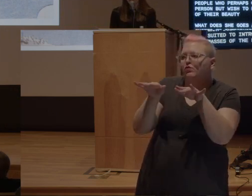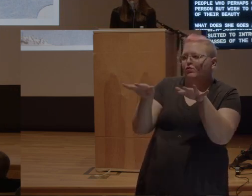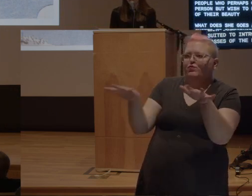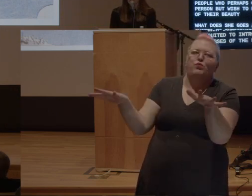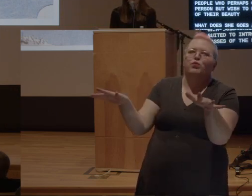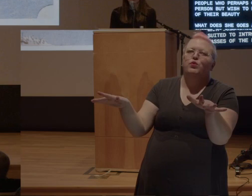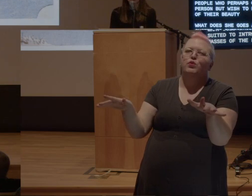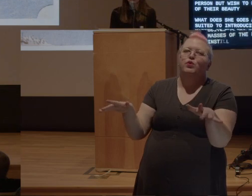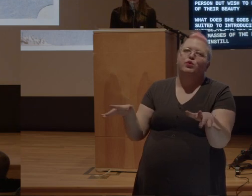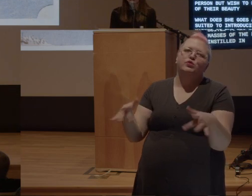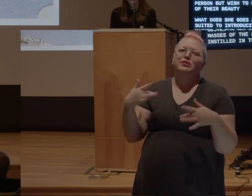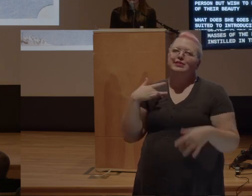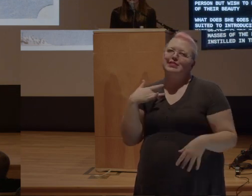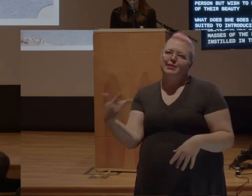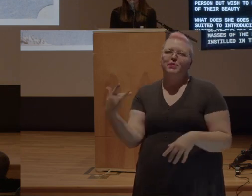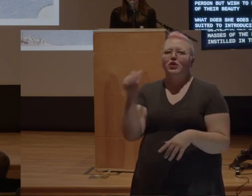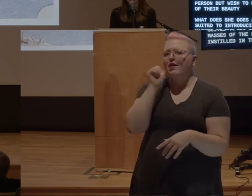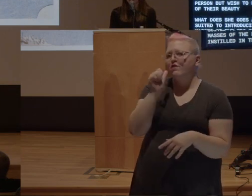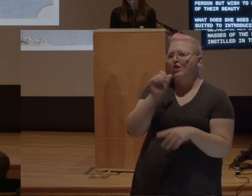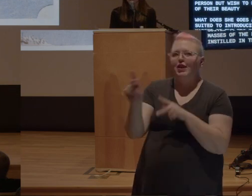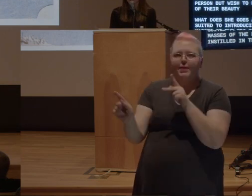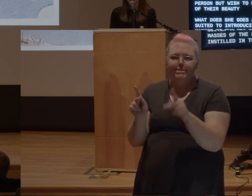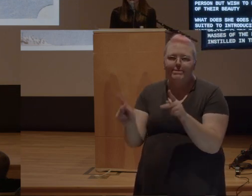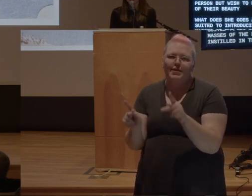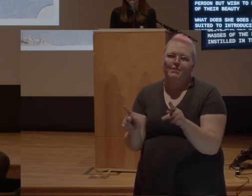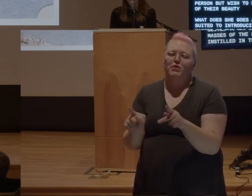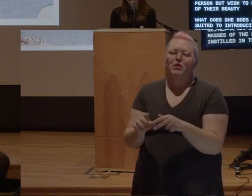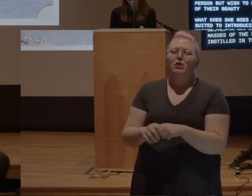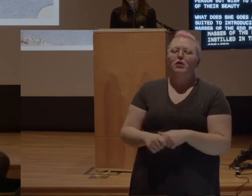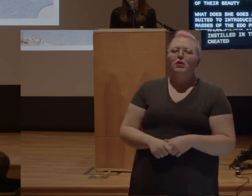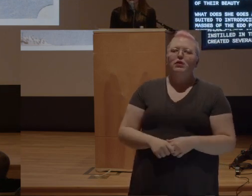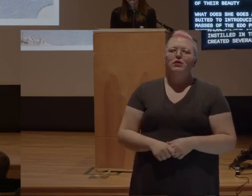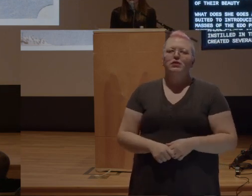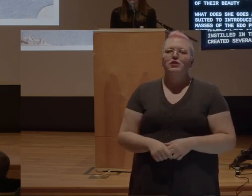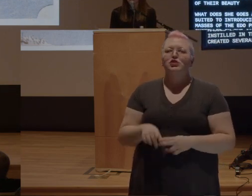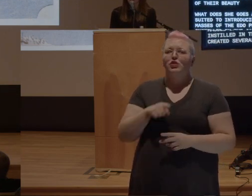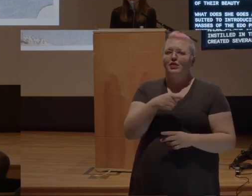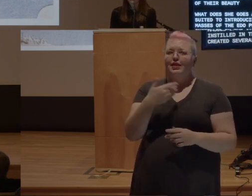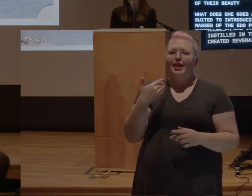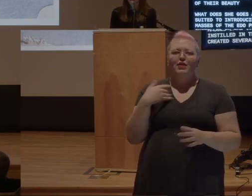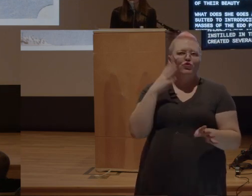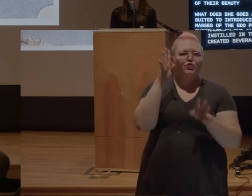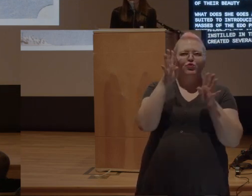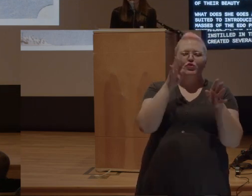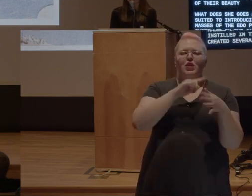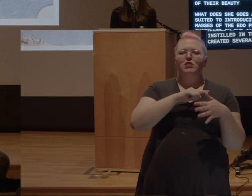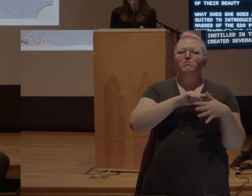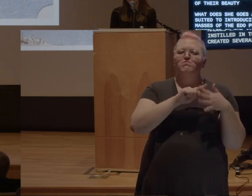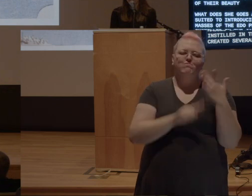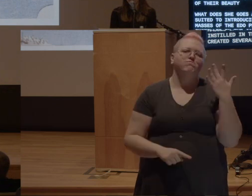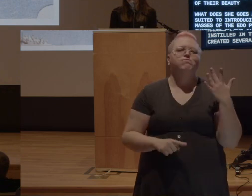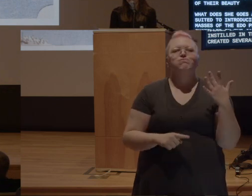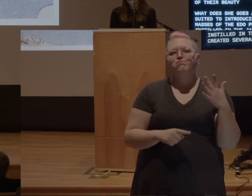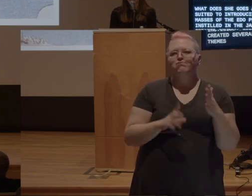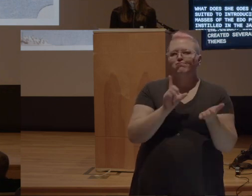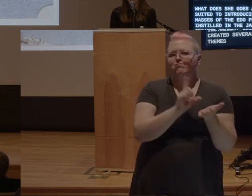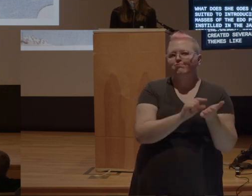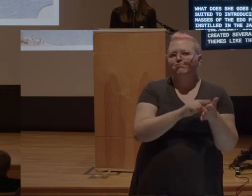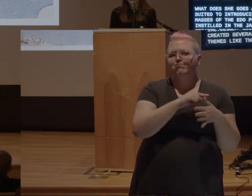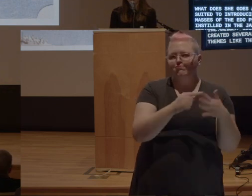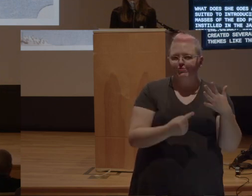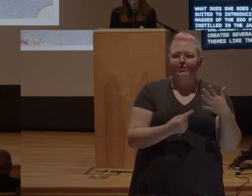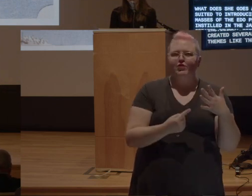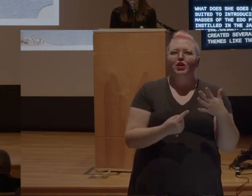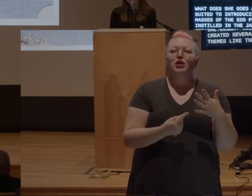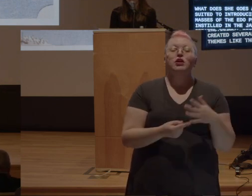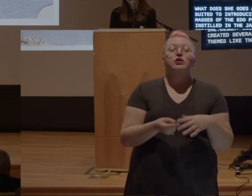sentiments instilled in the Japanese landscape. And he created several print series inspired by literary themes, like the Eight